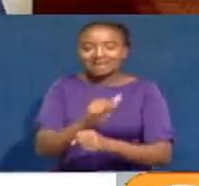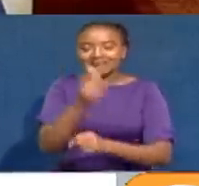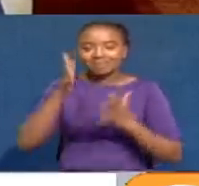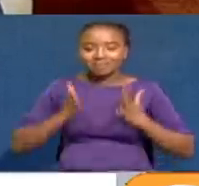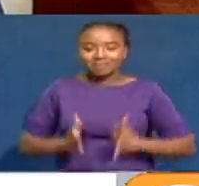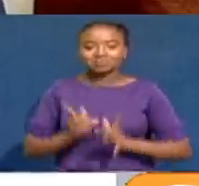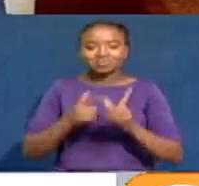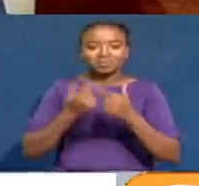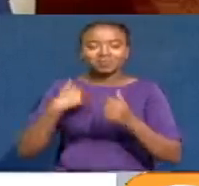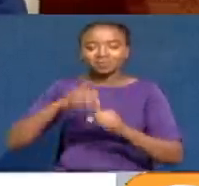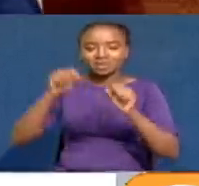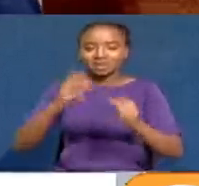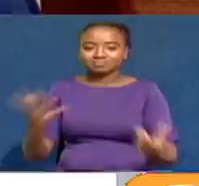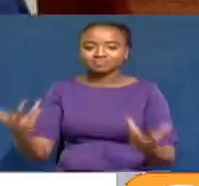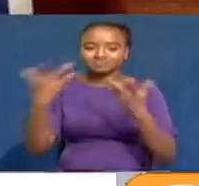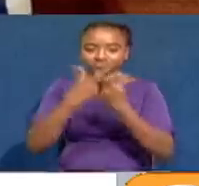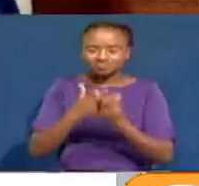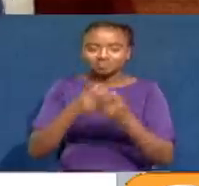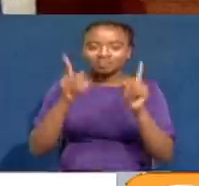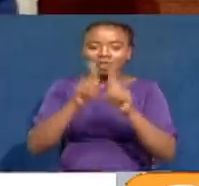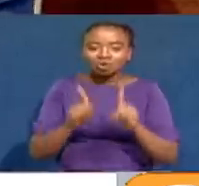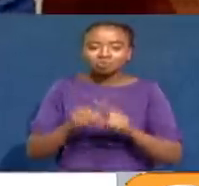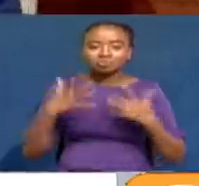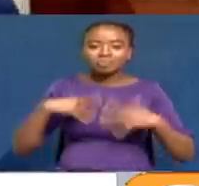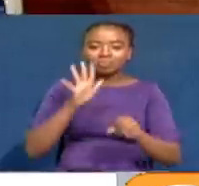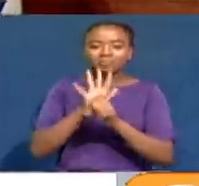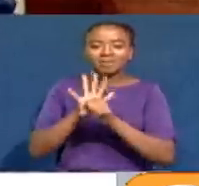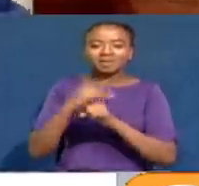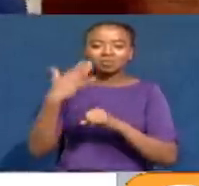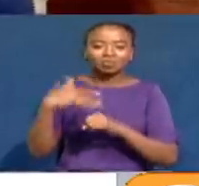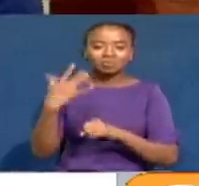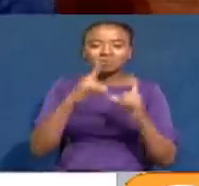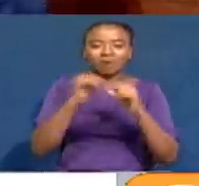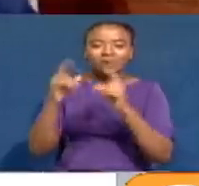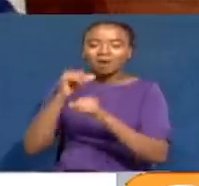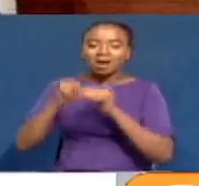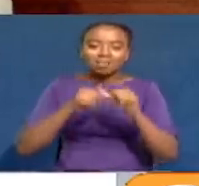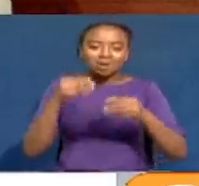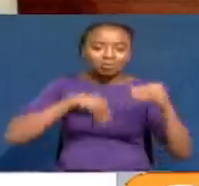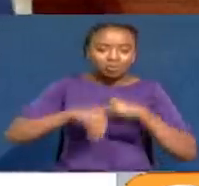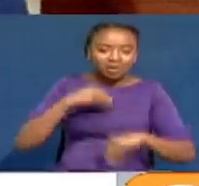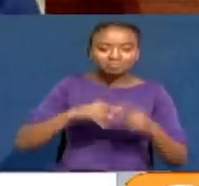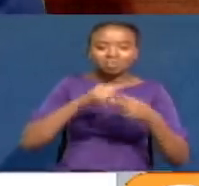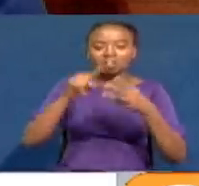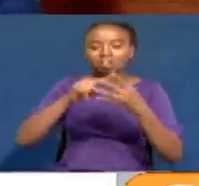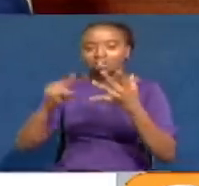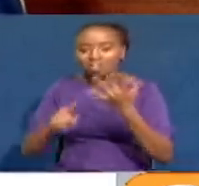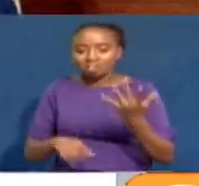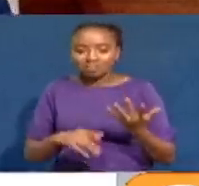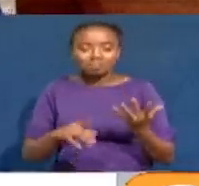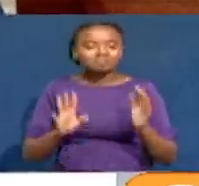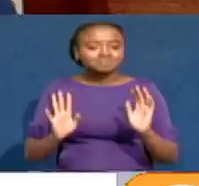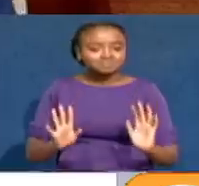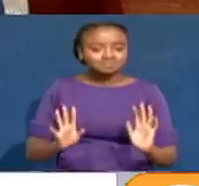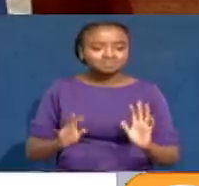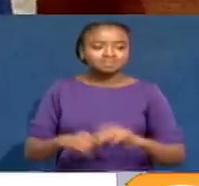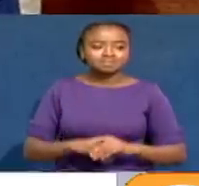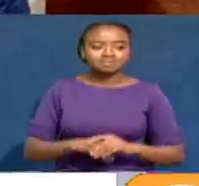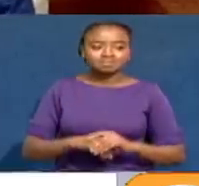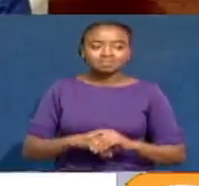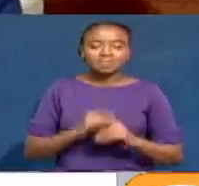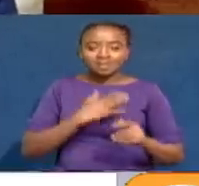that we can take Kenya forward. Number two, you know, people keep throwing words about corruption. Can you trust this? Can you trust that? Jeff, let